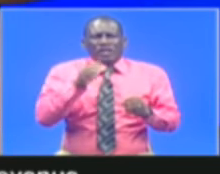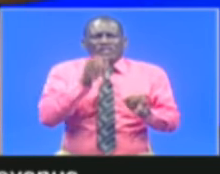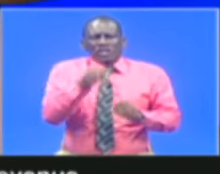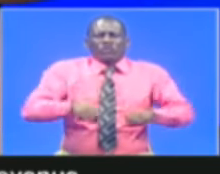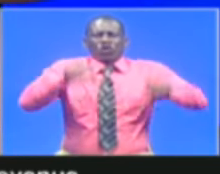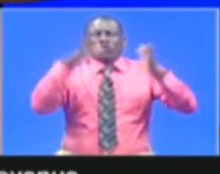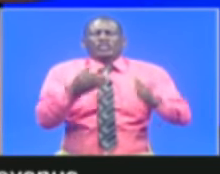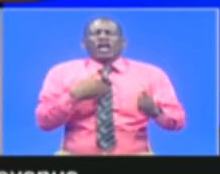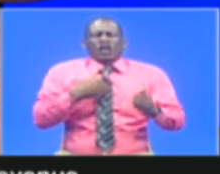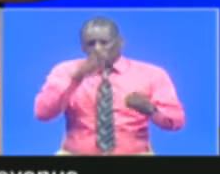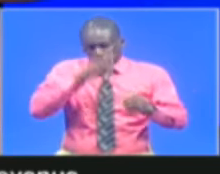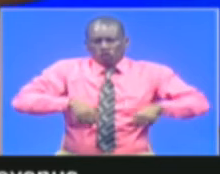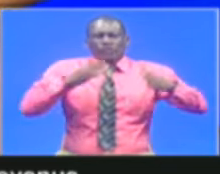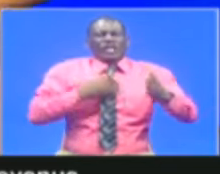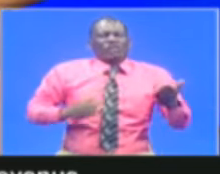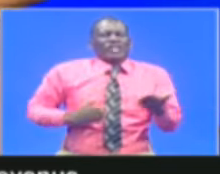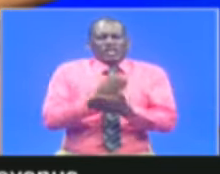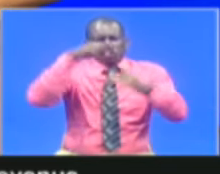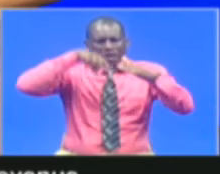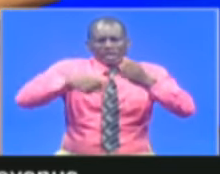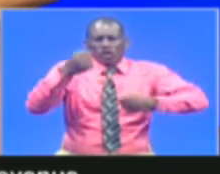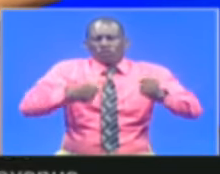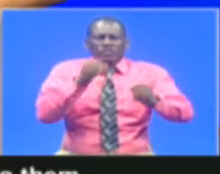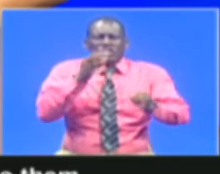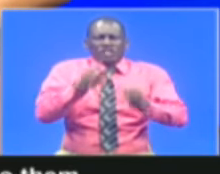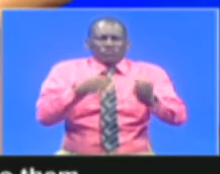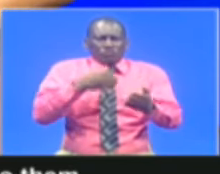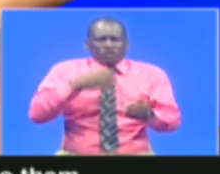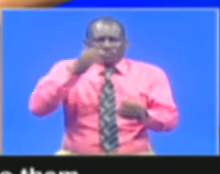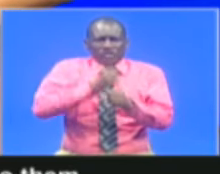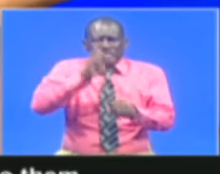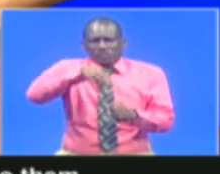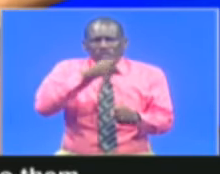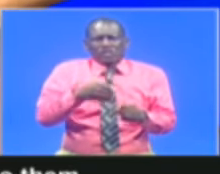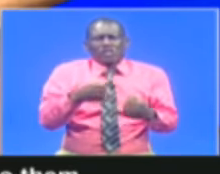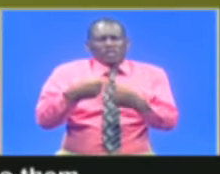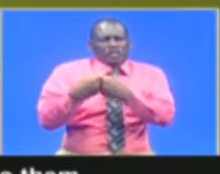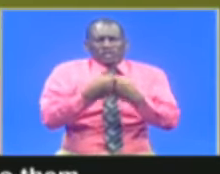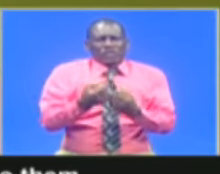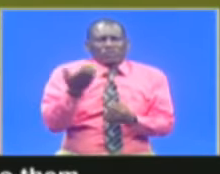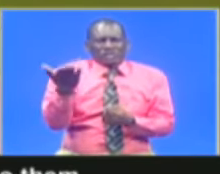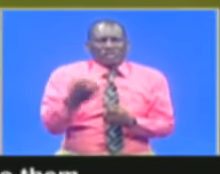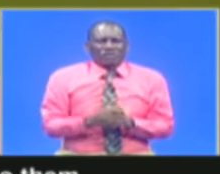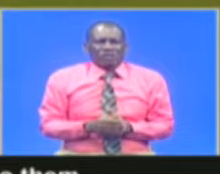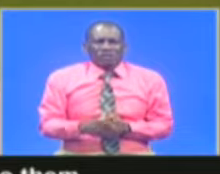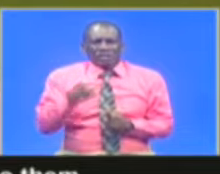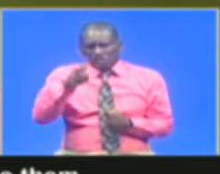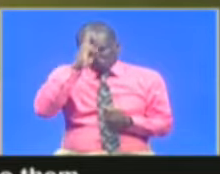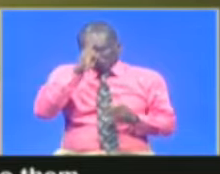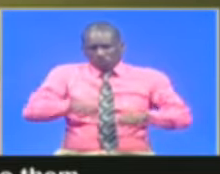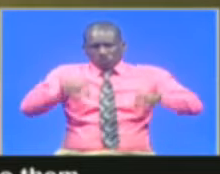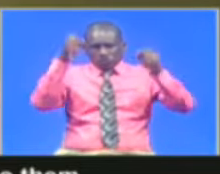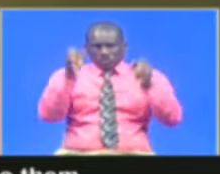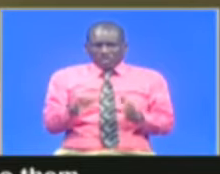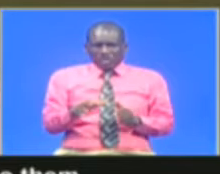right to enter your car in case of an offense. Charity Mwangi has that dramatic tale. This police officer